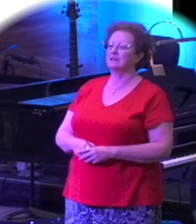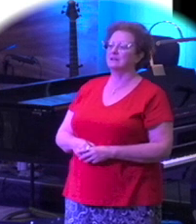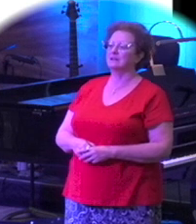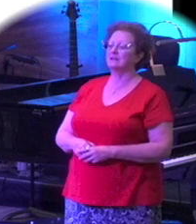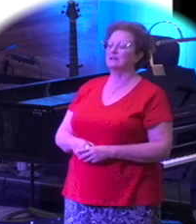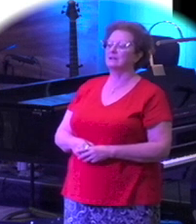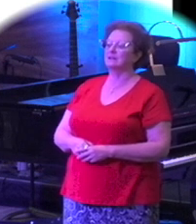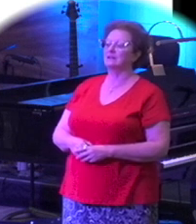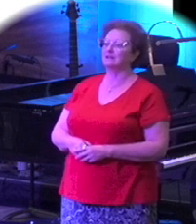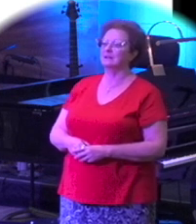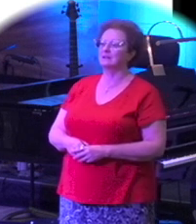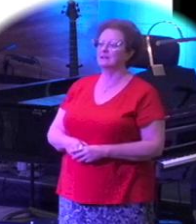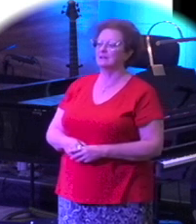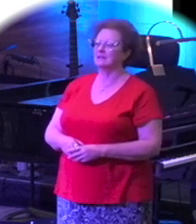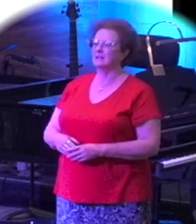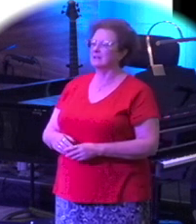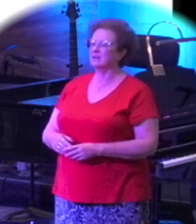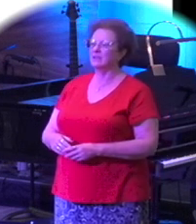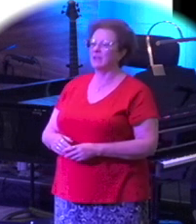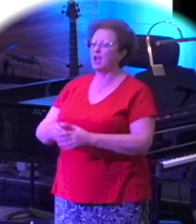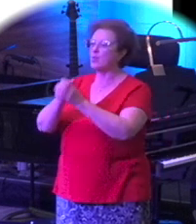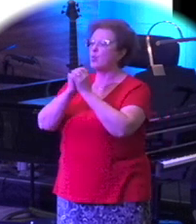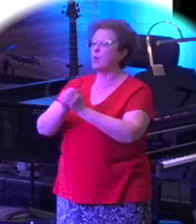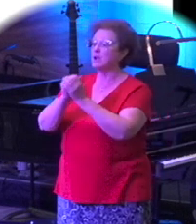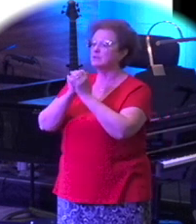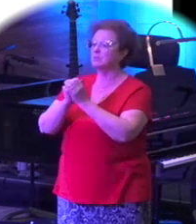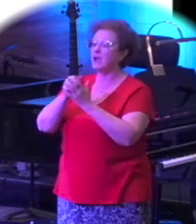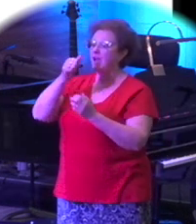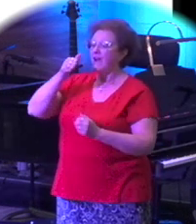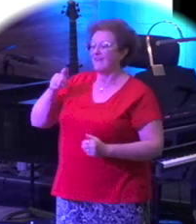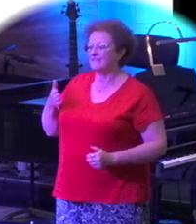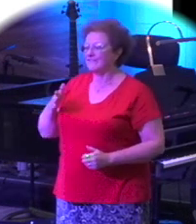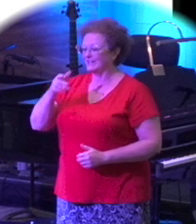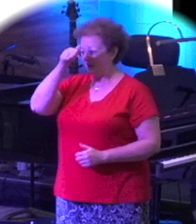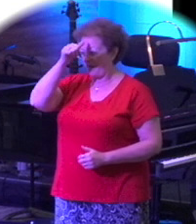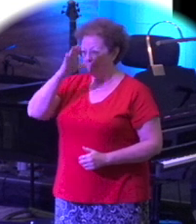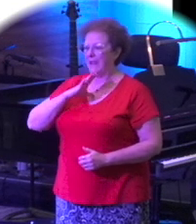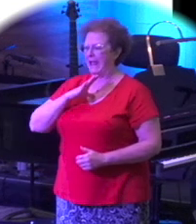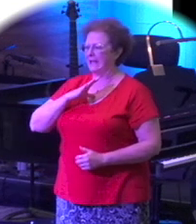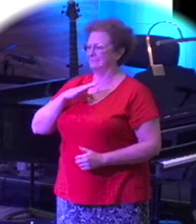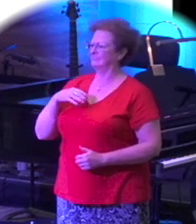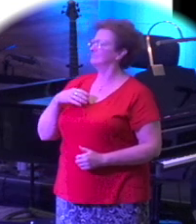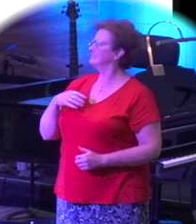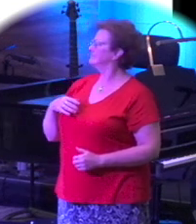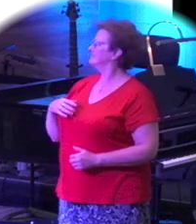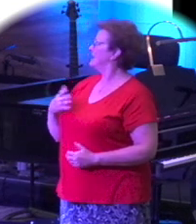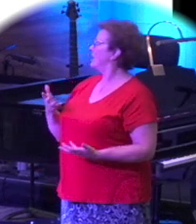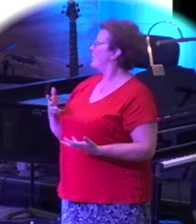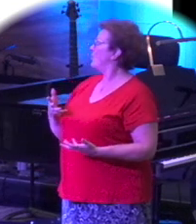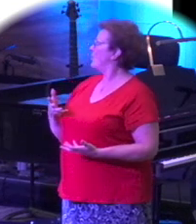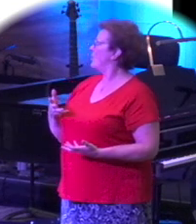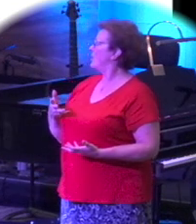Now, this is literally what they worshipped. He was a fish man. Hilarious, but true. What's on the crown of the king of Nineveh